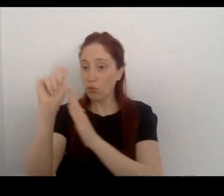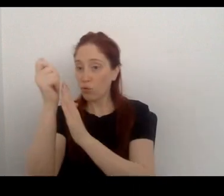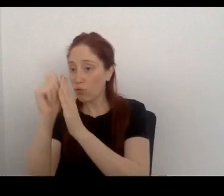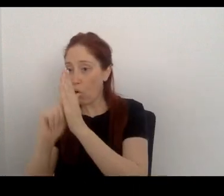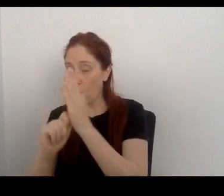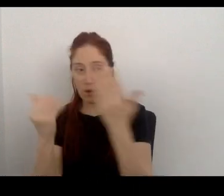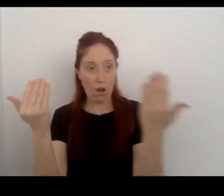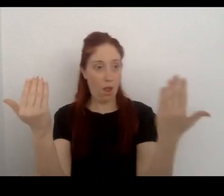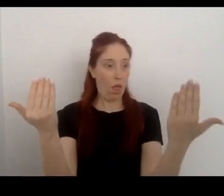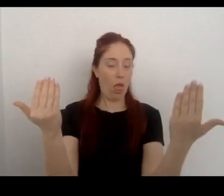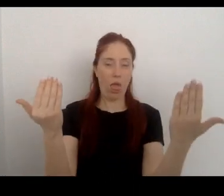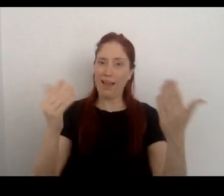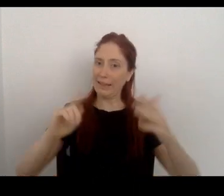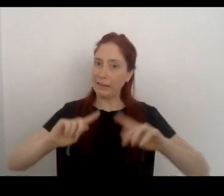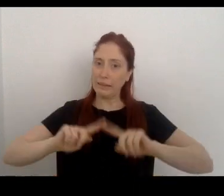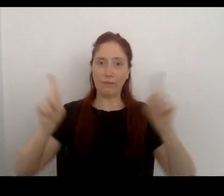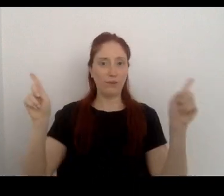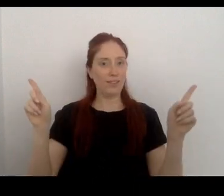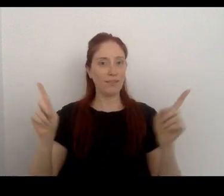a situation.